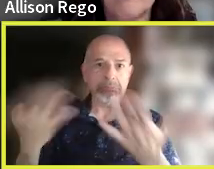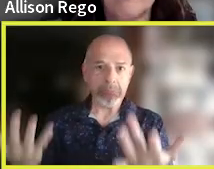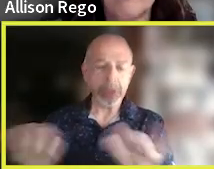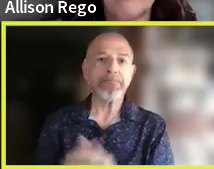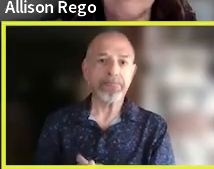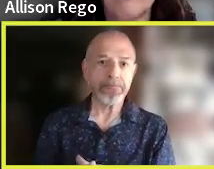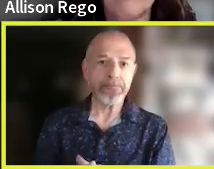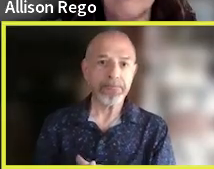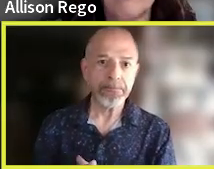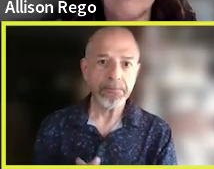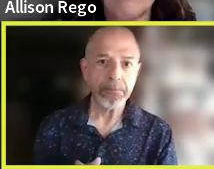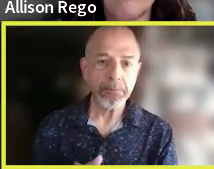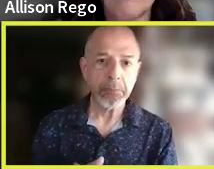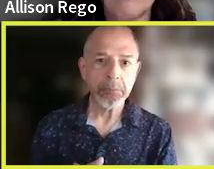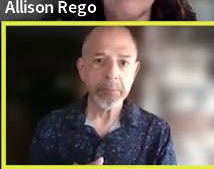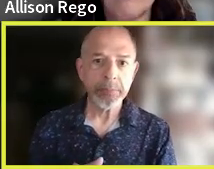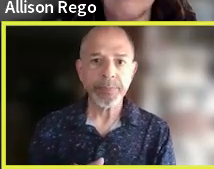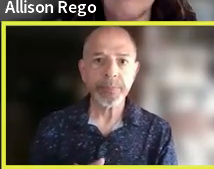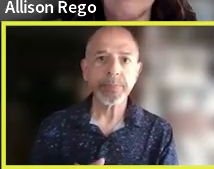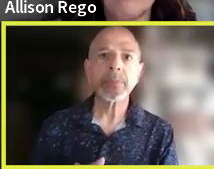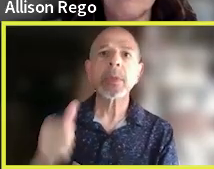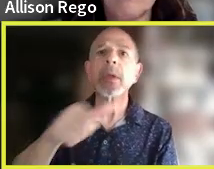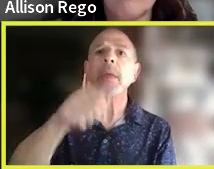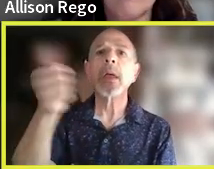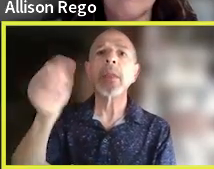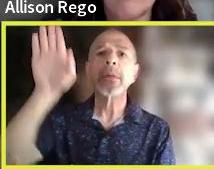Yeah. And then Lynn and Marina have their hands